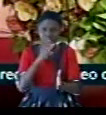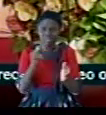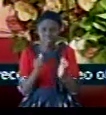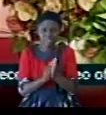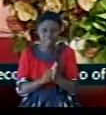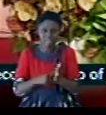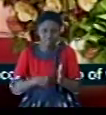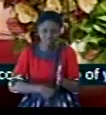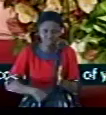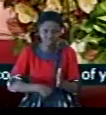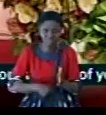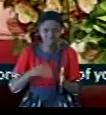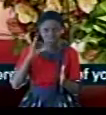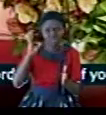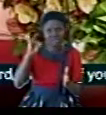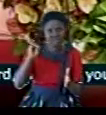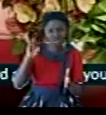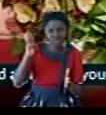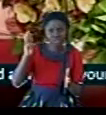magic.